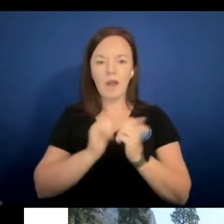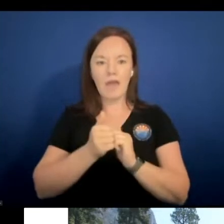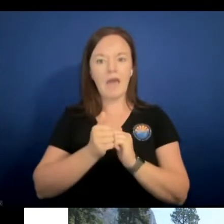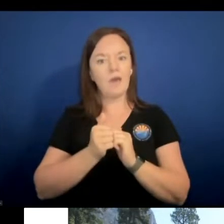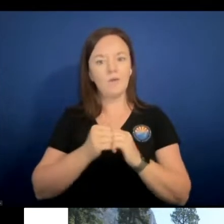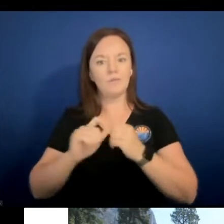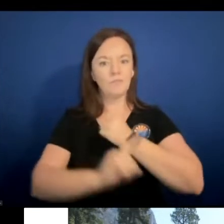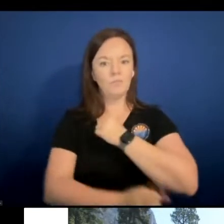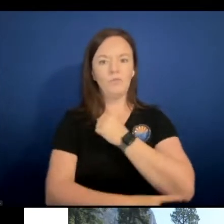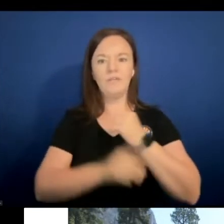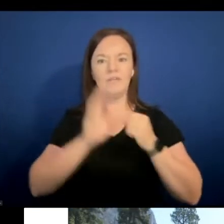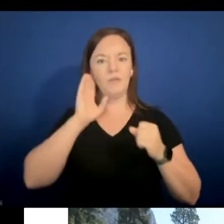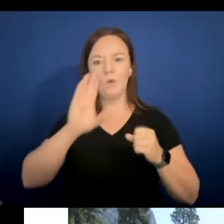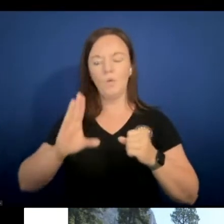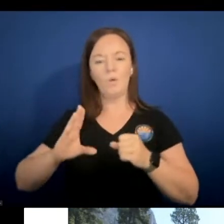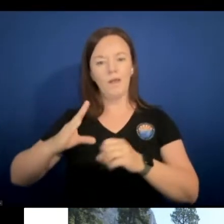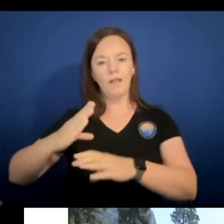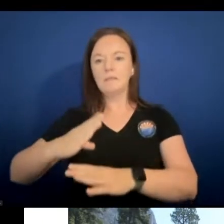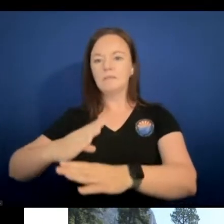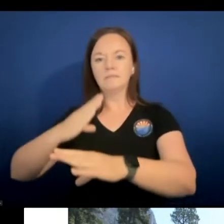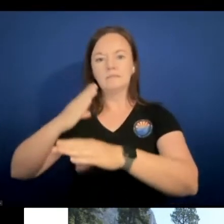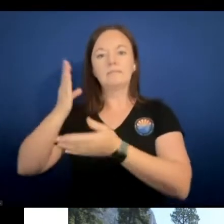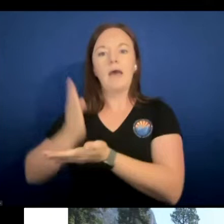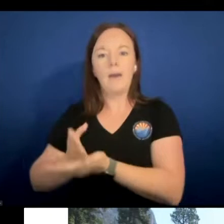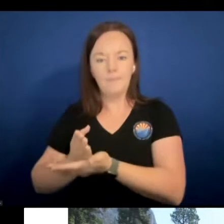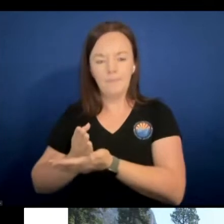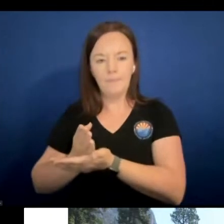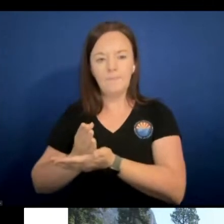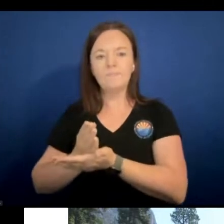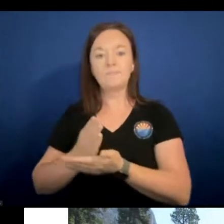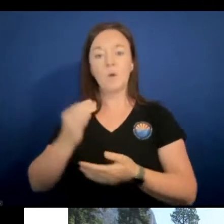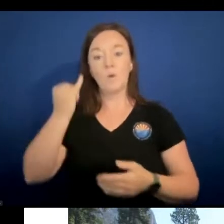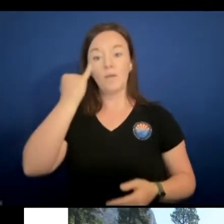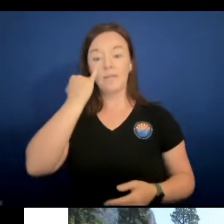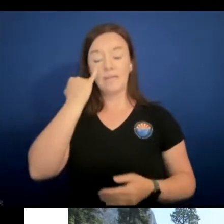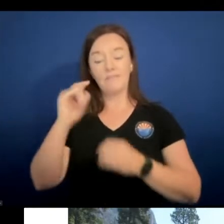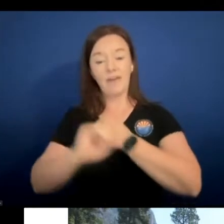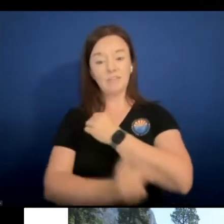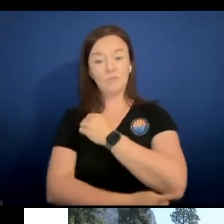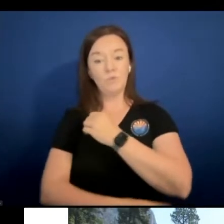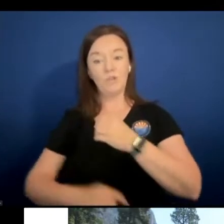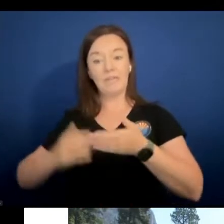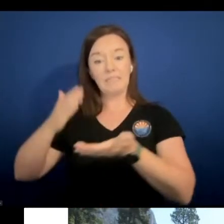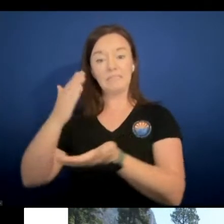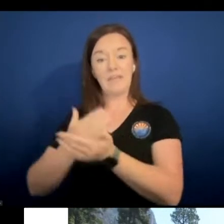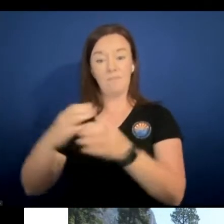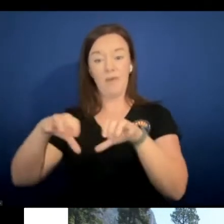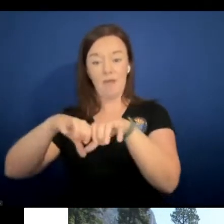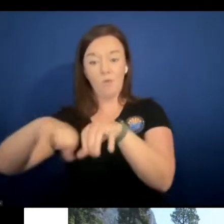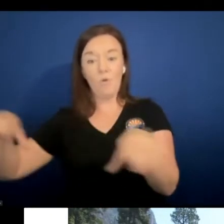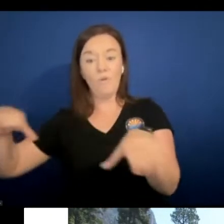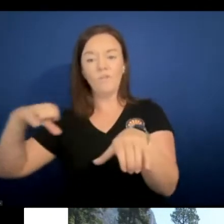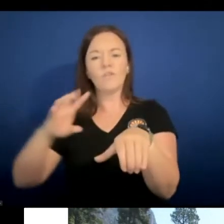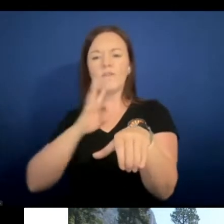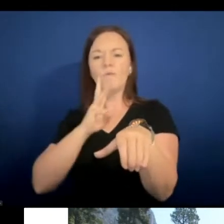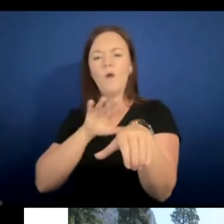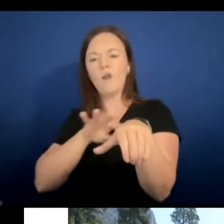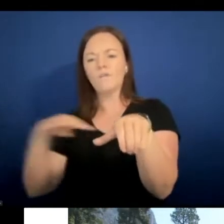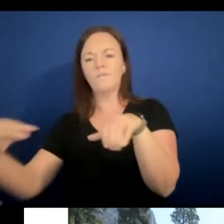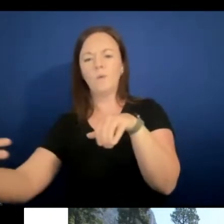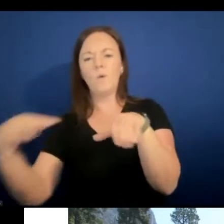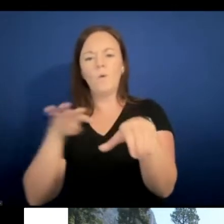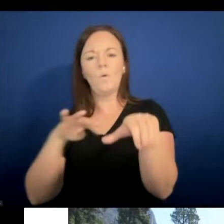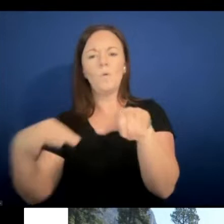hold up debris, and then the water flows a different way. As you can see here, though, the road that was there